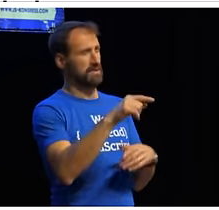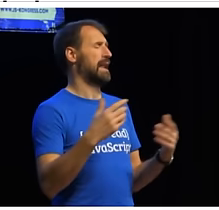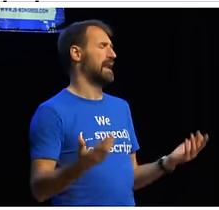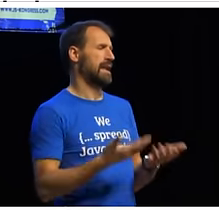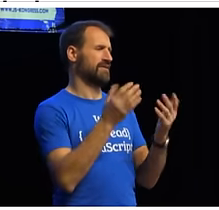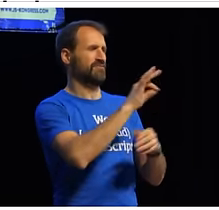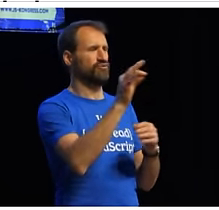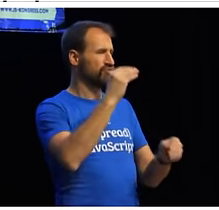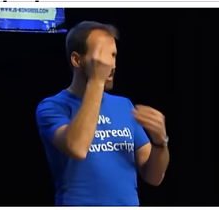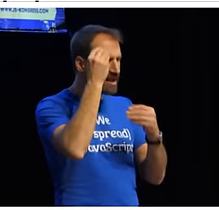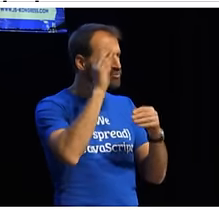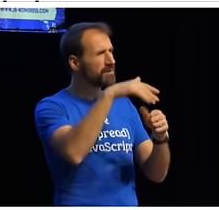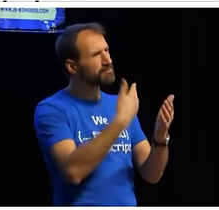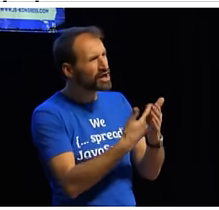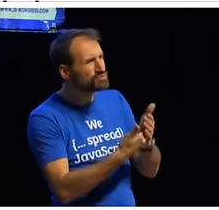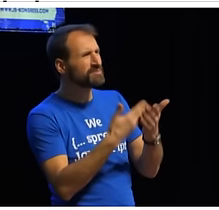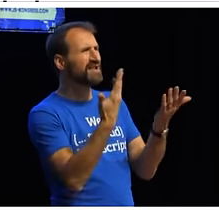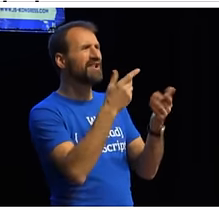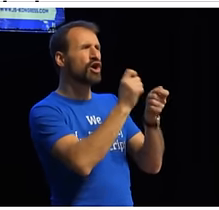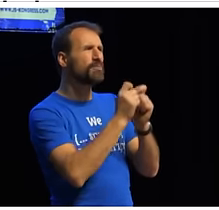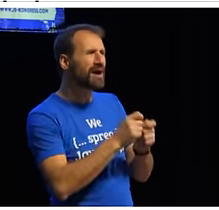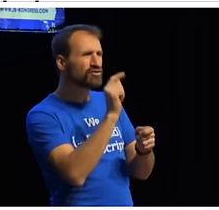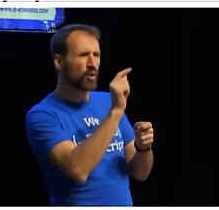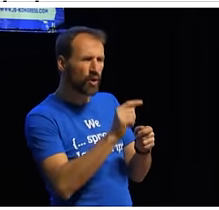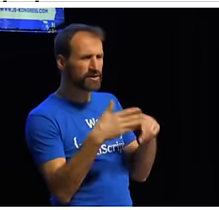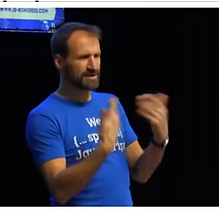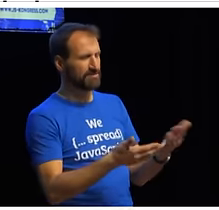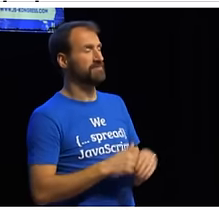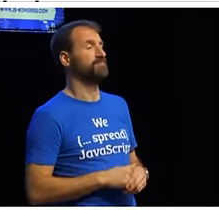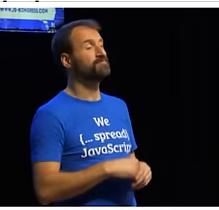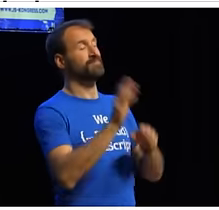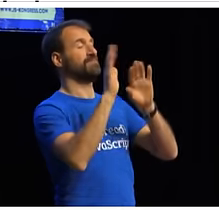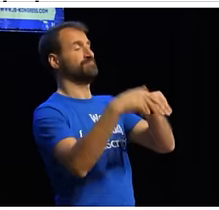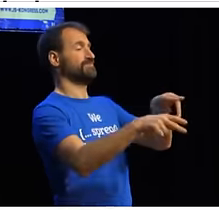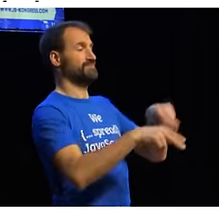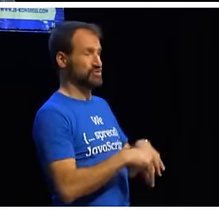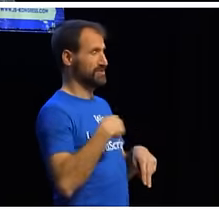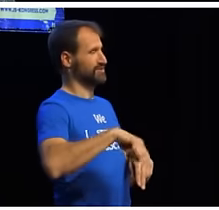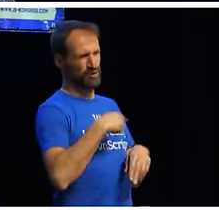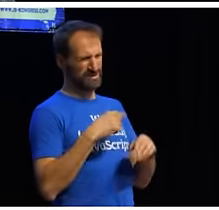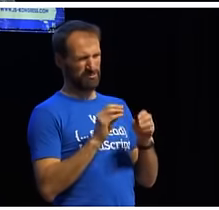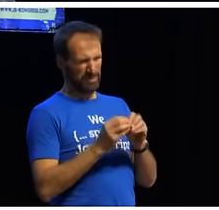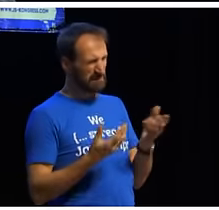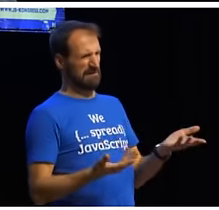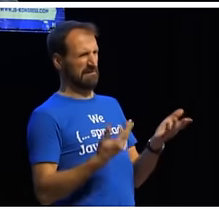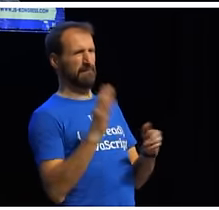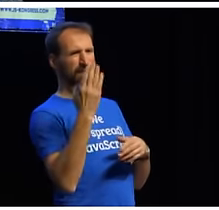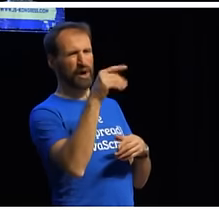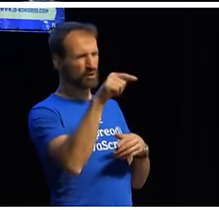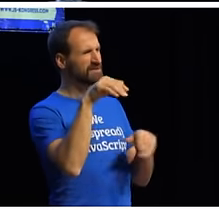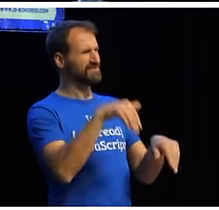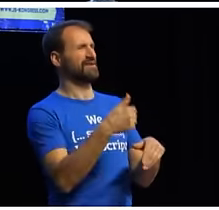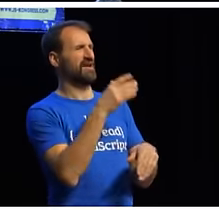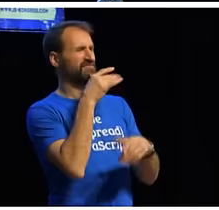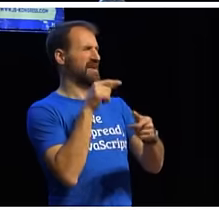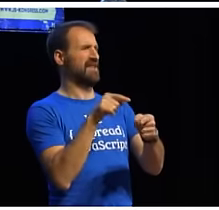So let's get back to our problem. We have seen this error in the browser. And what we basically are doing here is